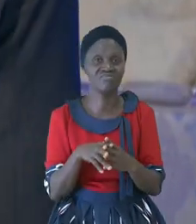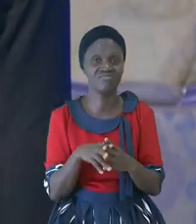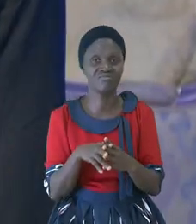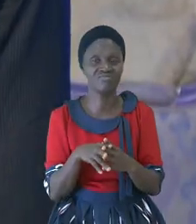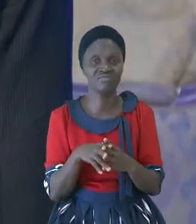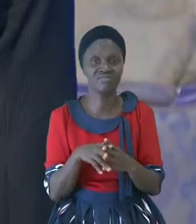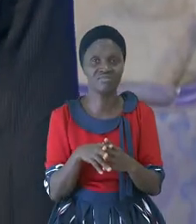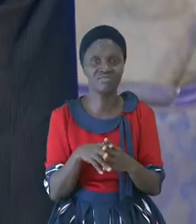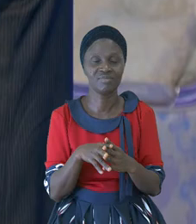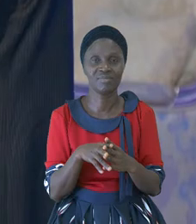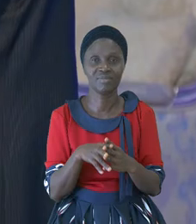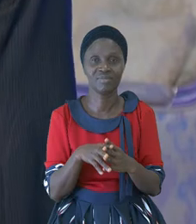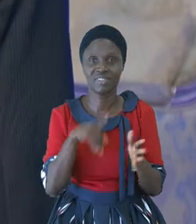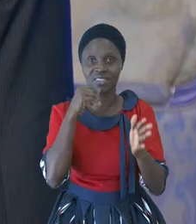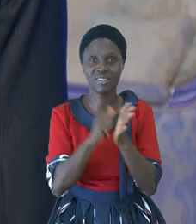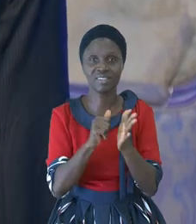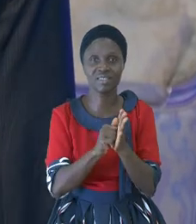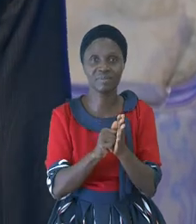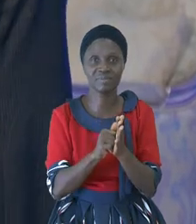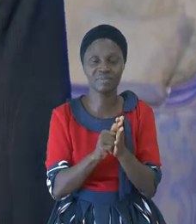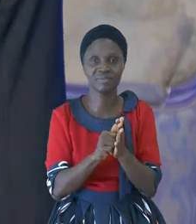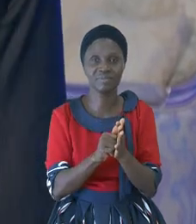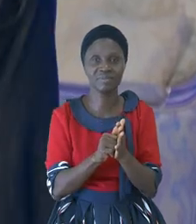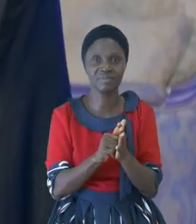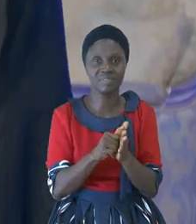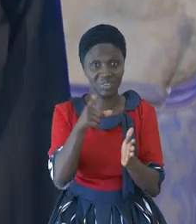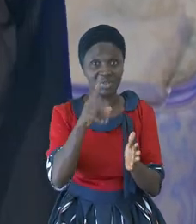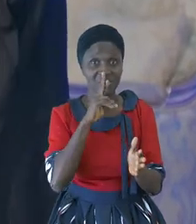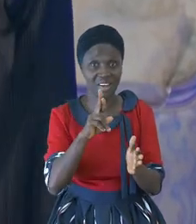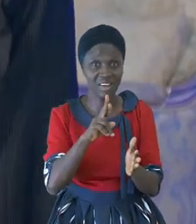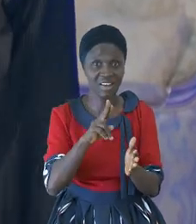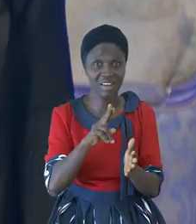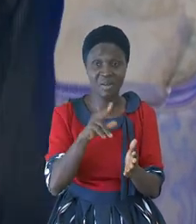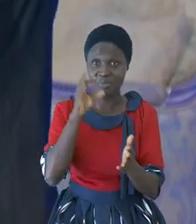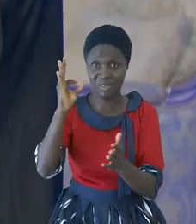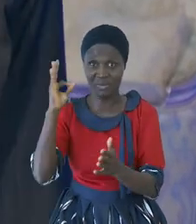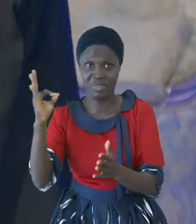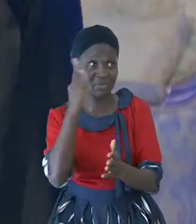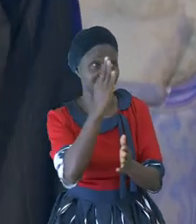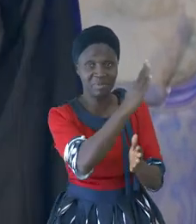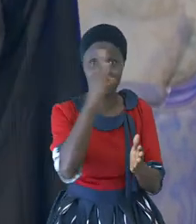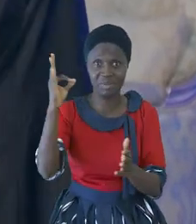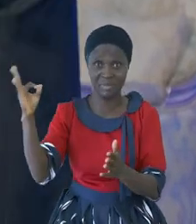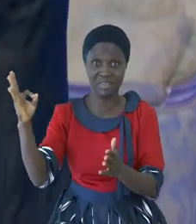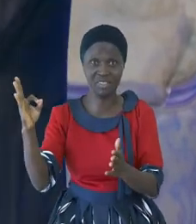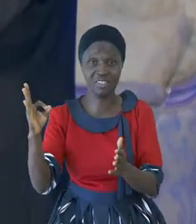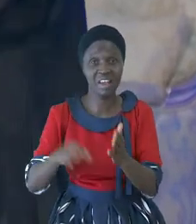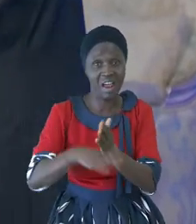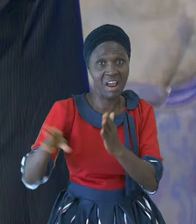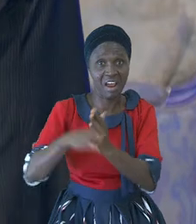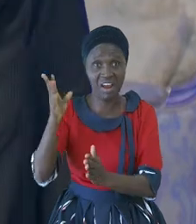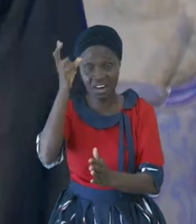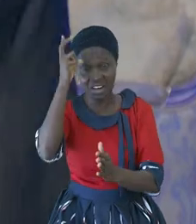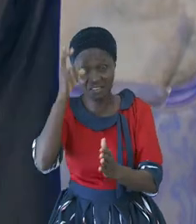your ears, jumping up and down, preaching here, preaching there, casting out devils here,